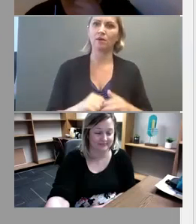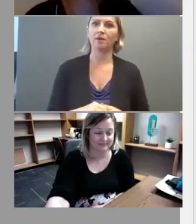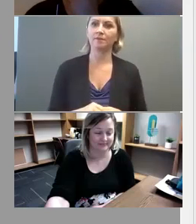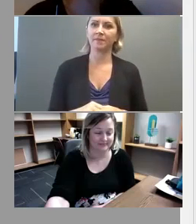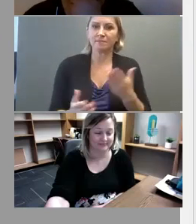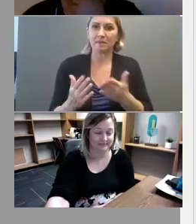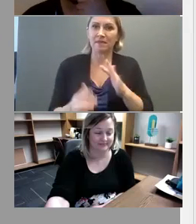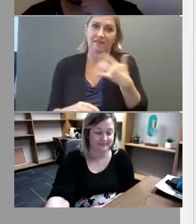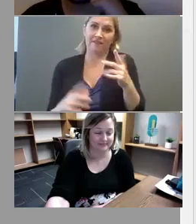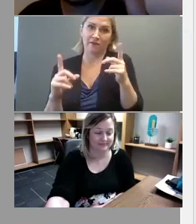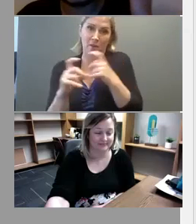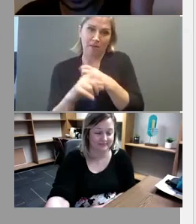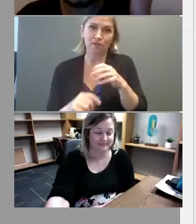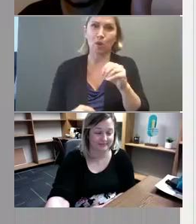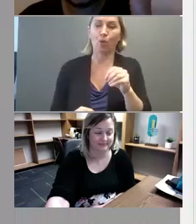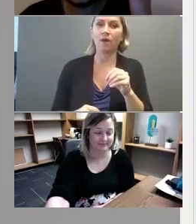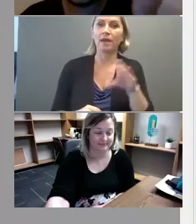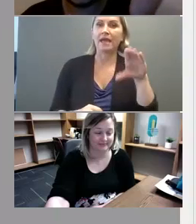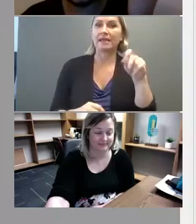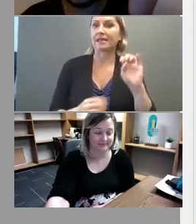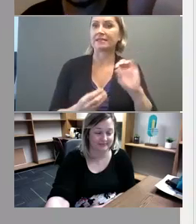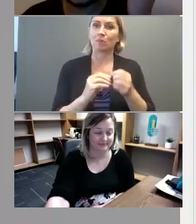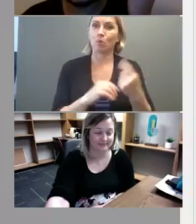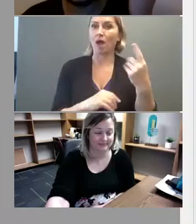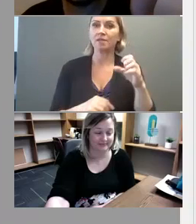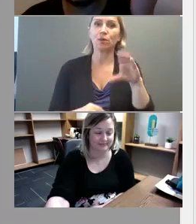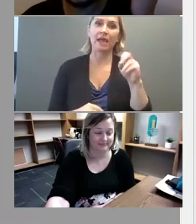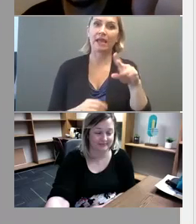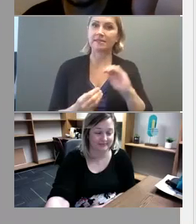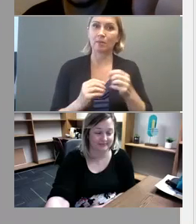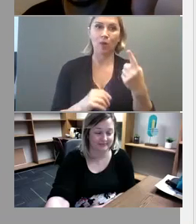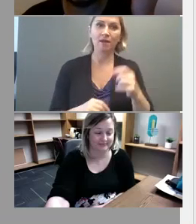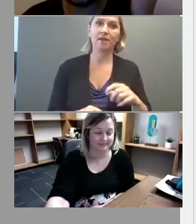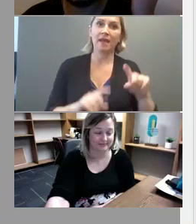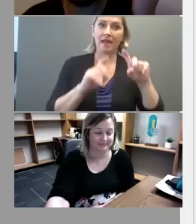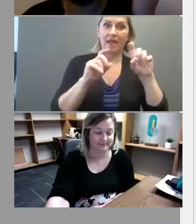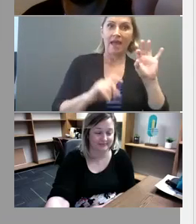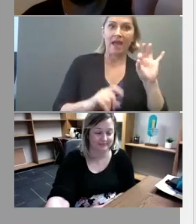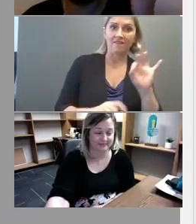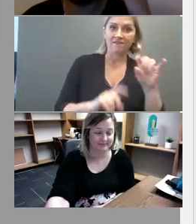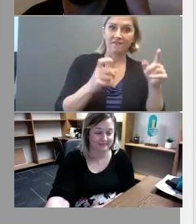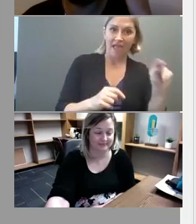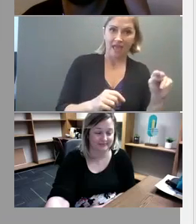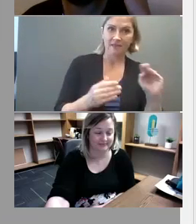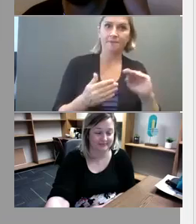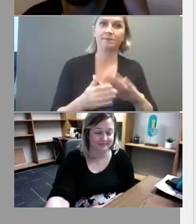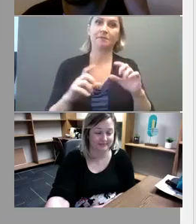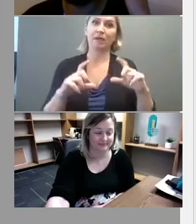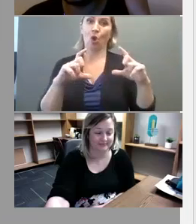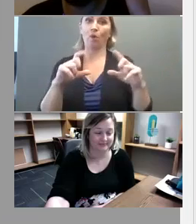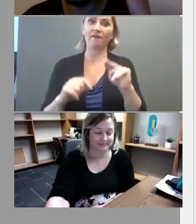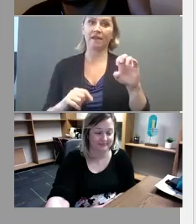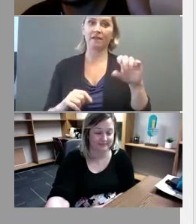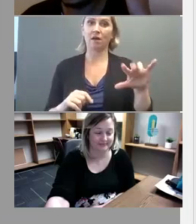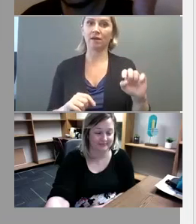complicated. So let's take case 1. So case 1 says that we need to figure out f of n equals to big O of n log